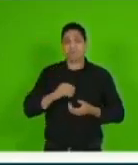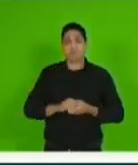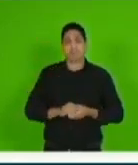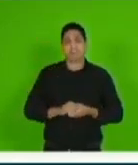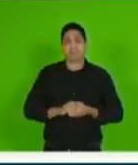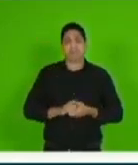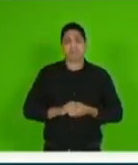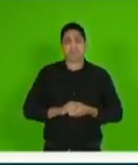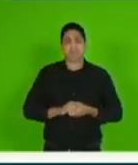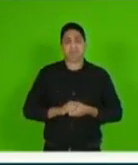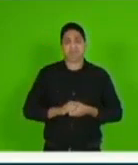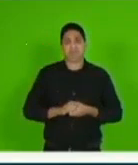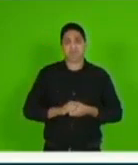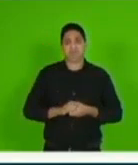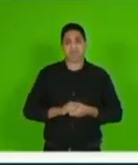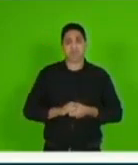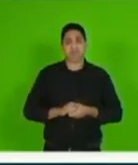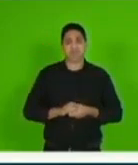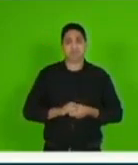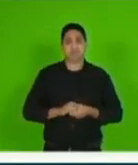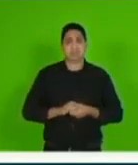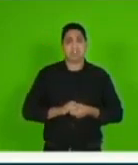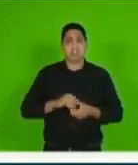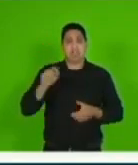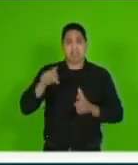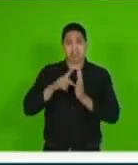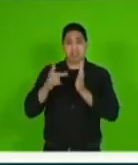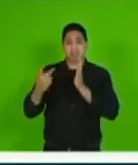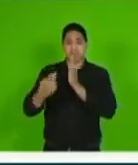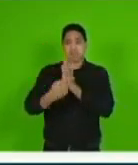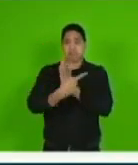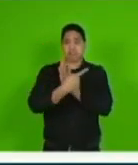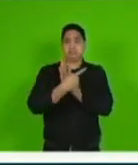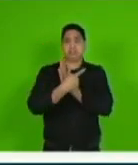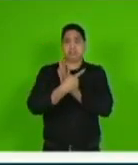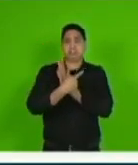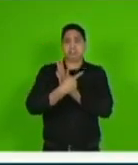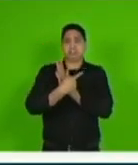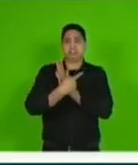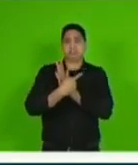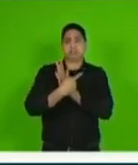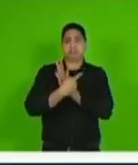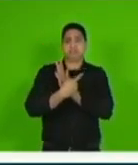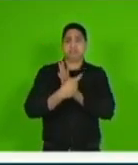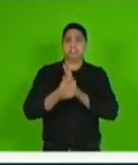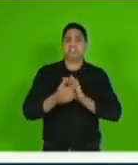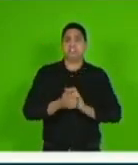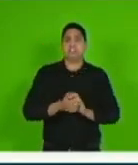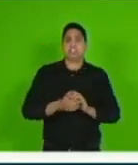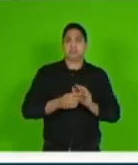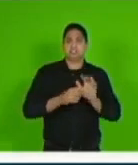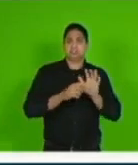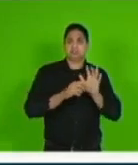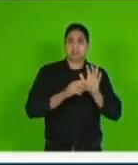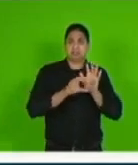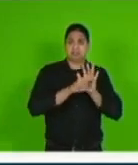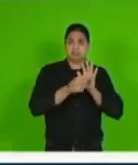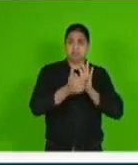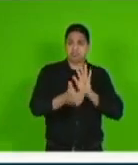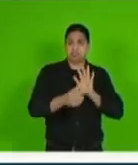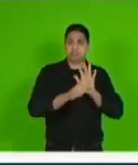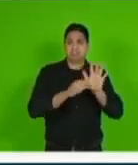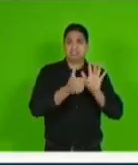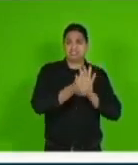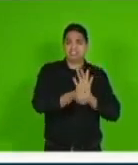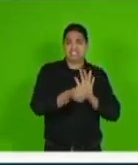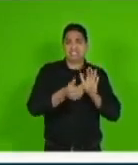Of the foolish rich man, the reasons for his foolishness. So let's identify the